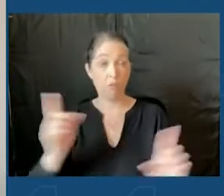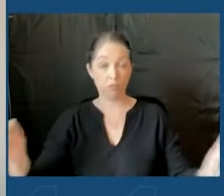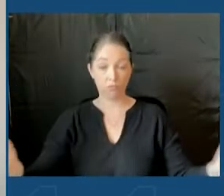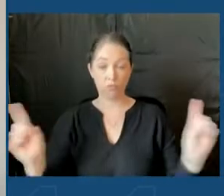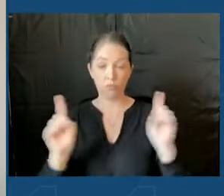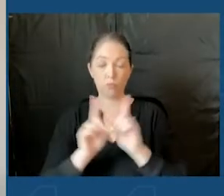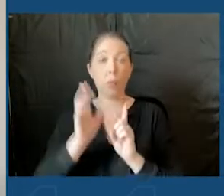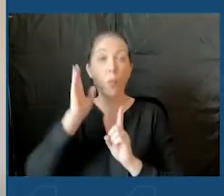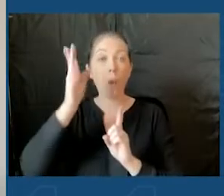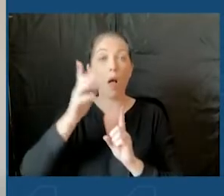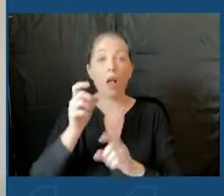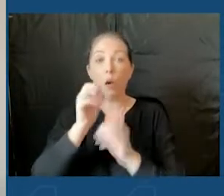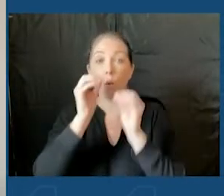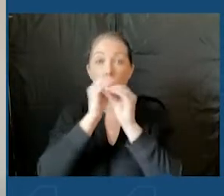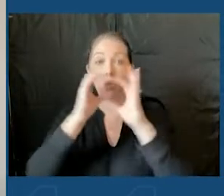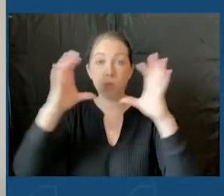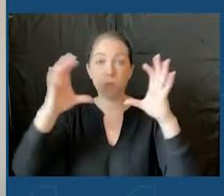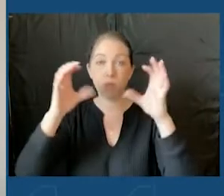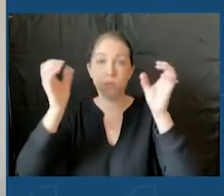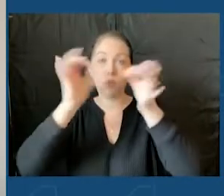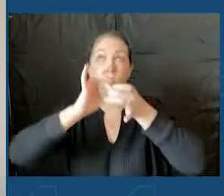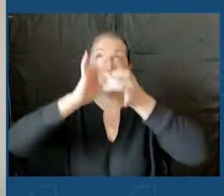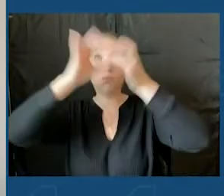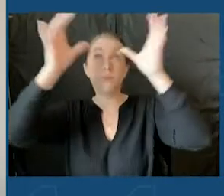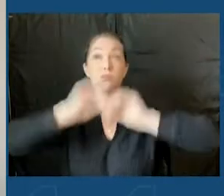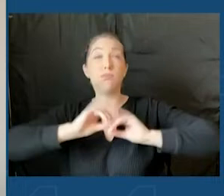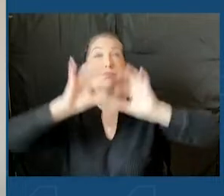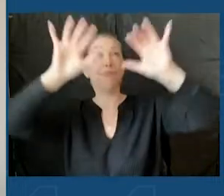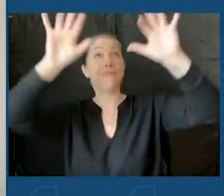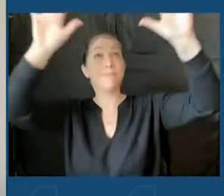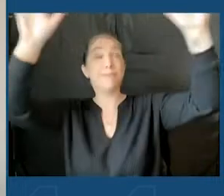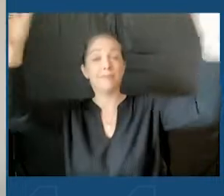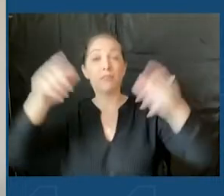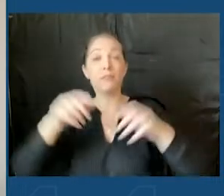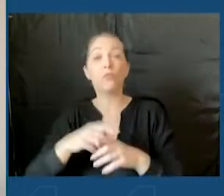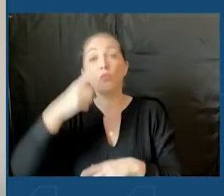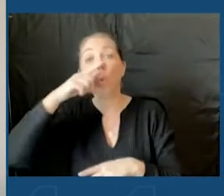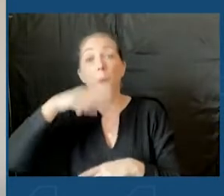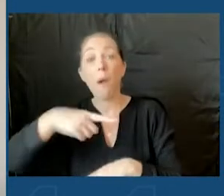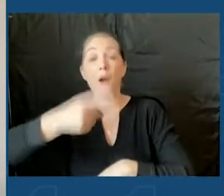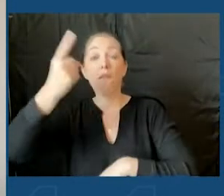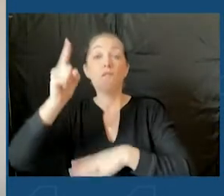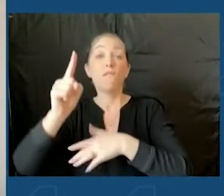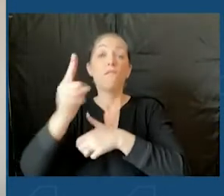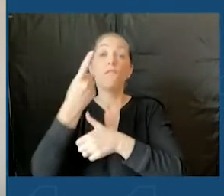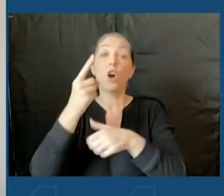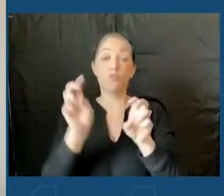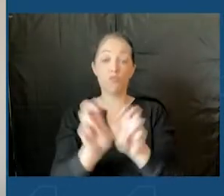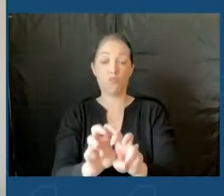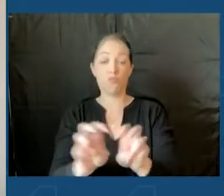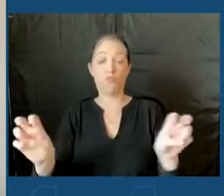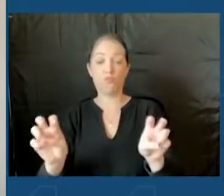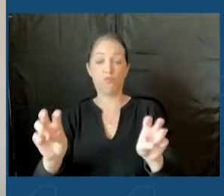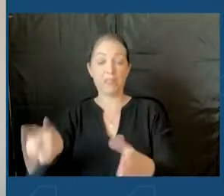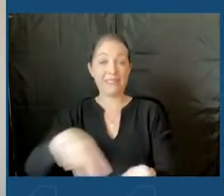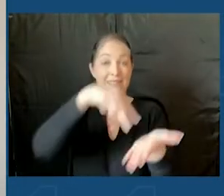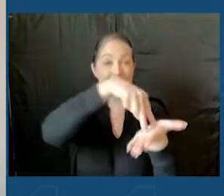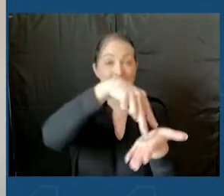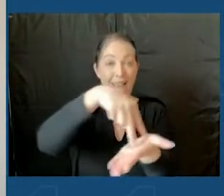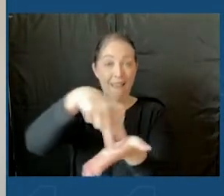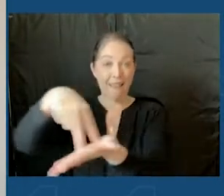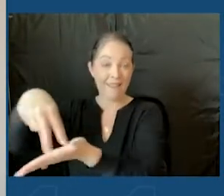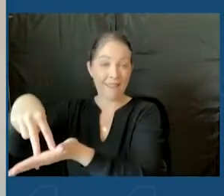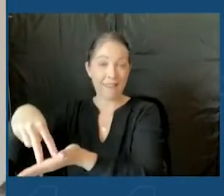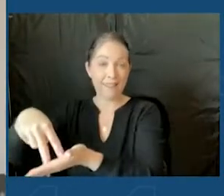balloon release. And right before we do that, if this first row can come down and stand right here in front, because if we do a balloon release here, it's going to hit